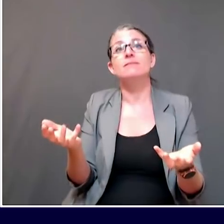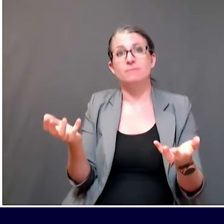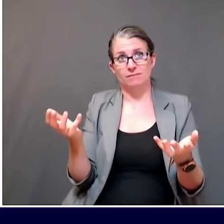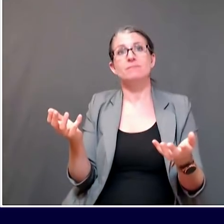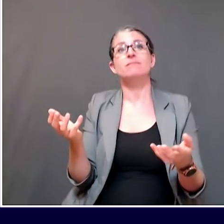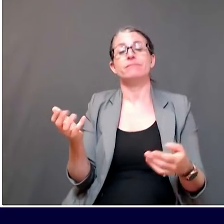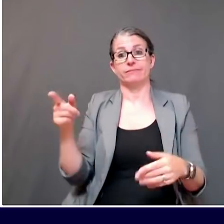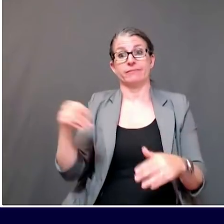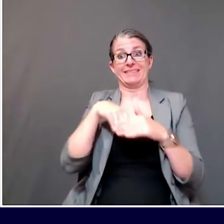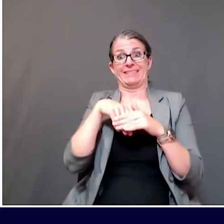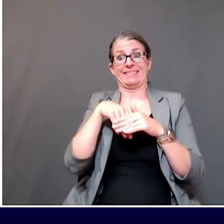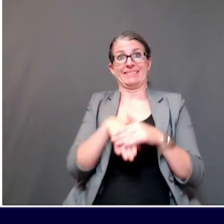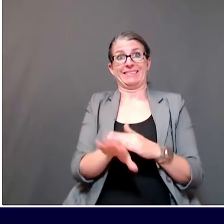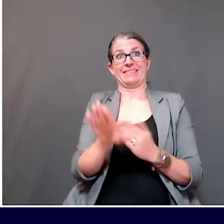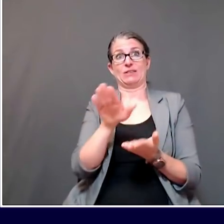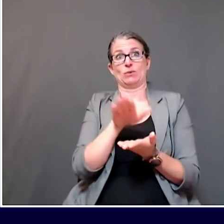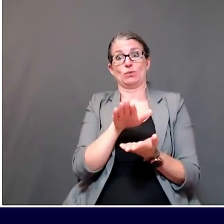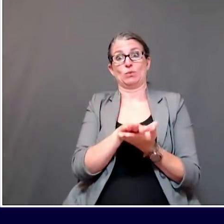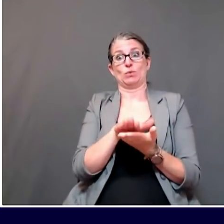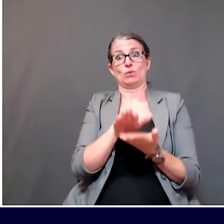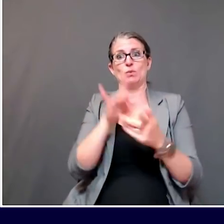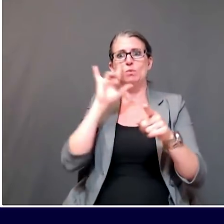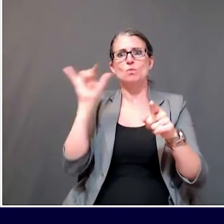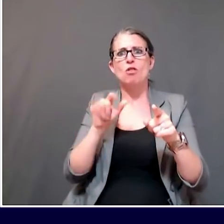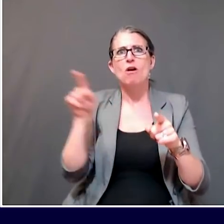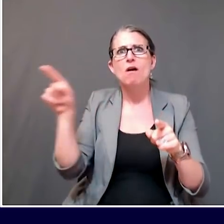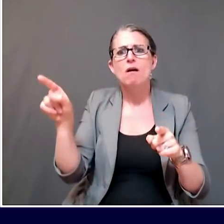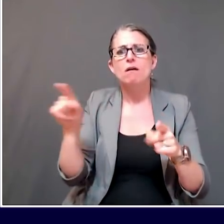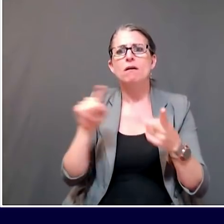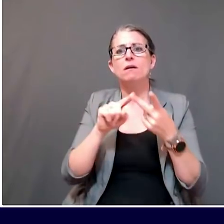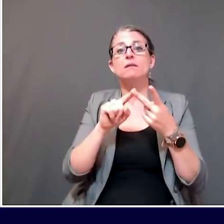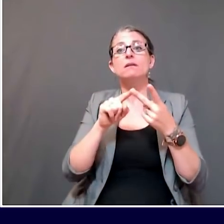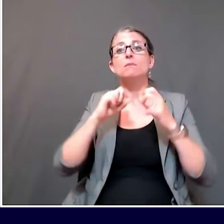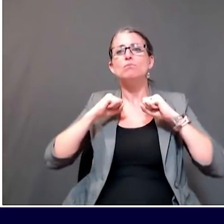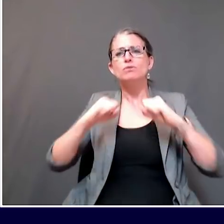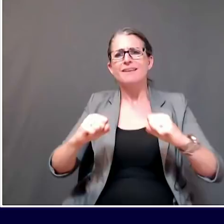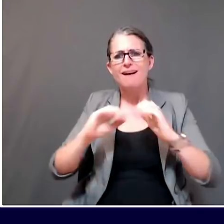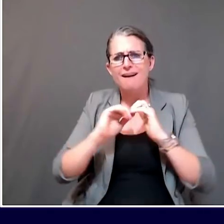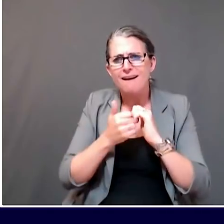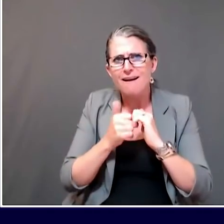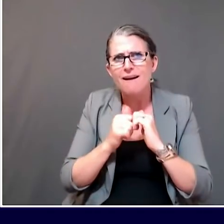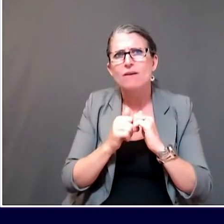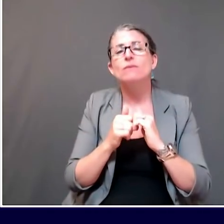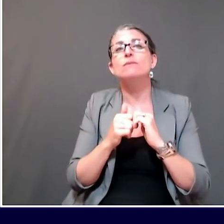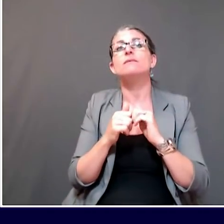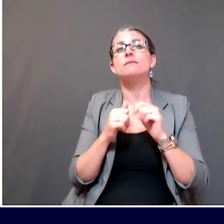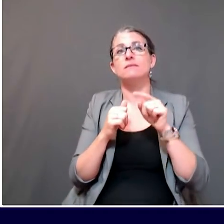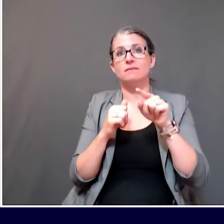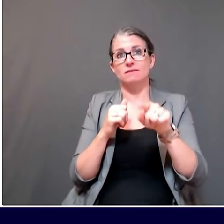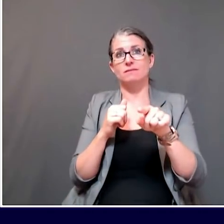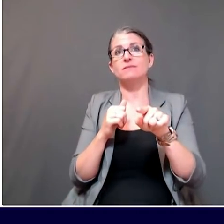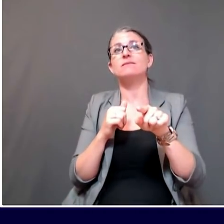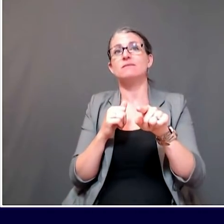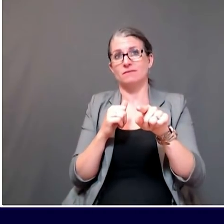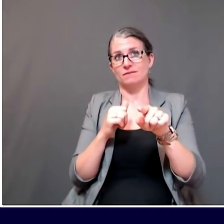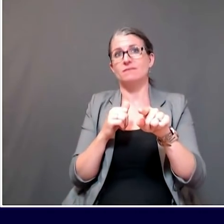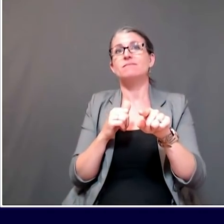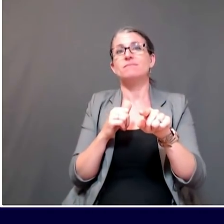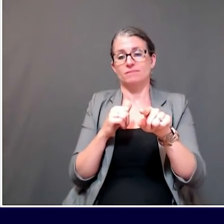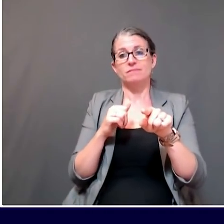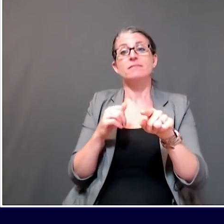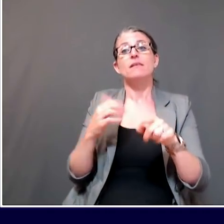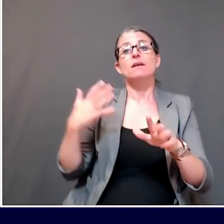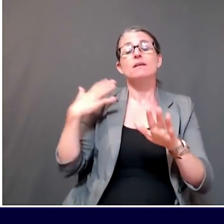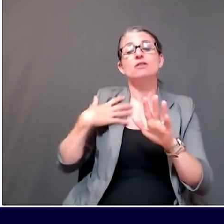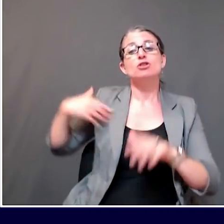to reduce the overall levels of COVID-19, the background rate in the community itself. That's the best way